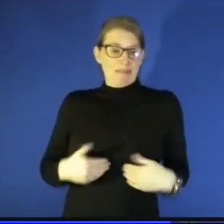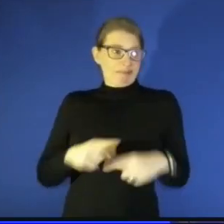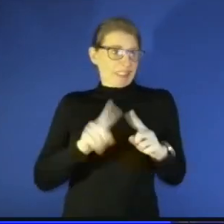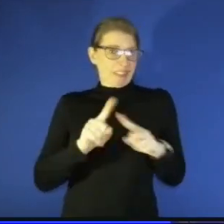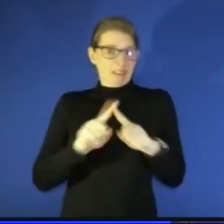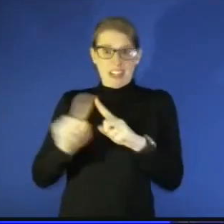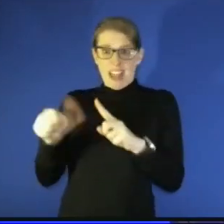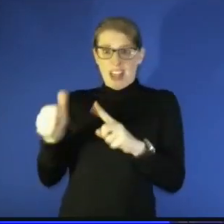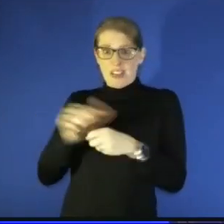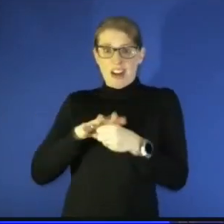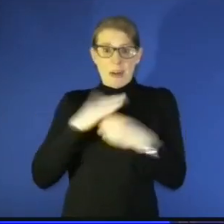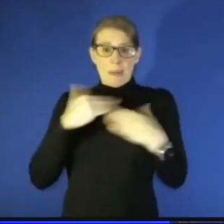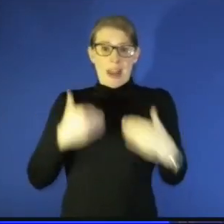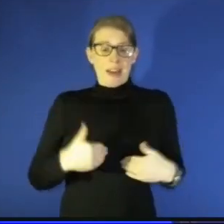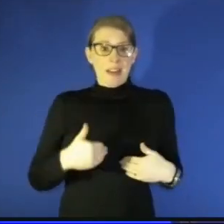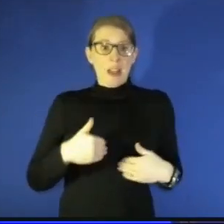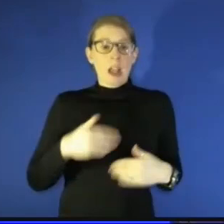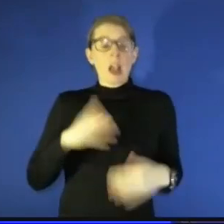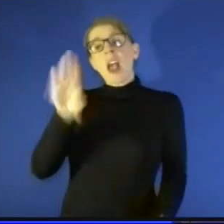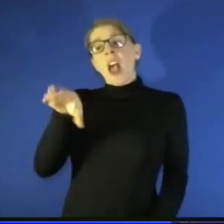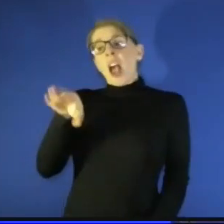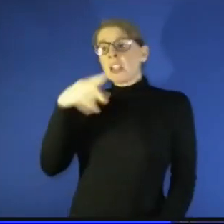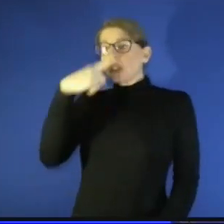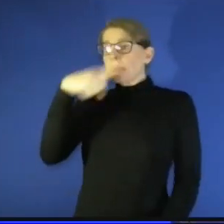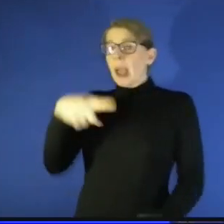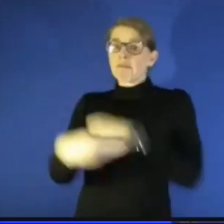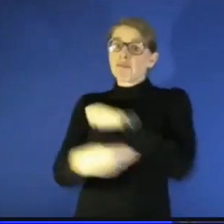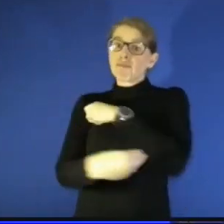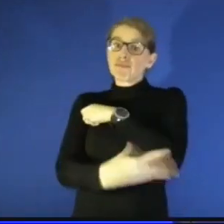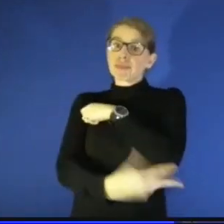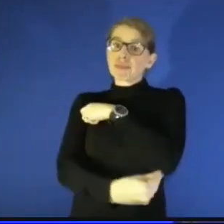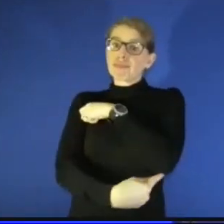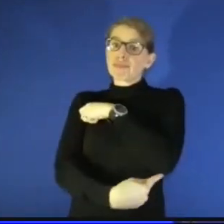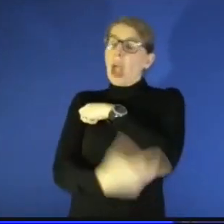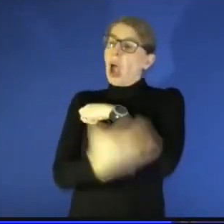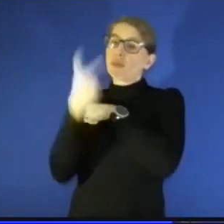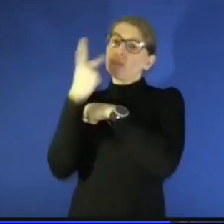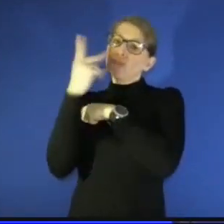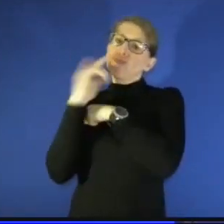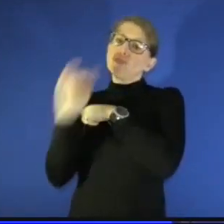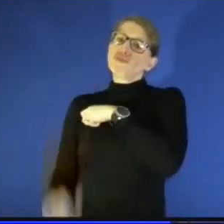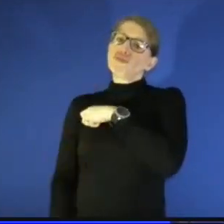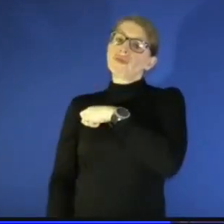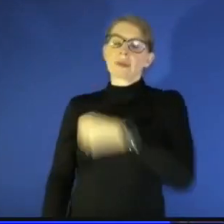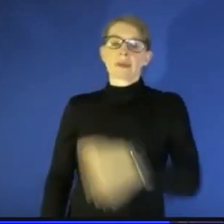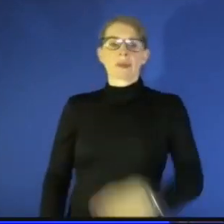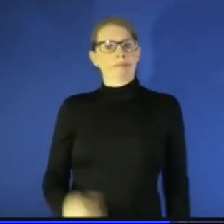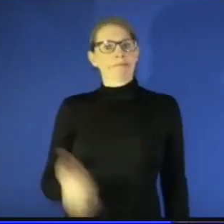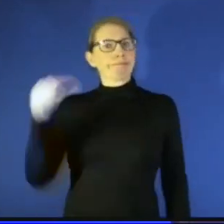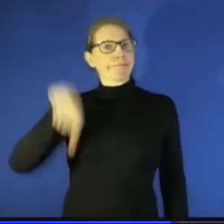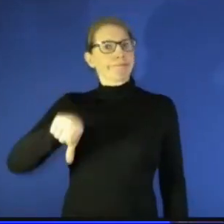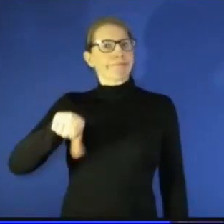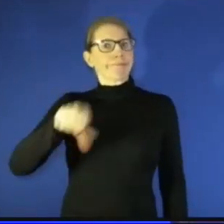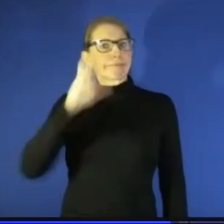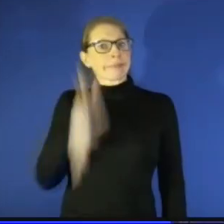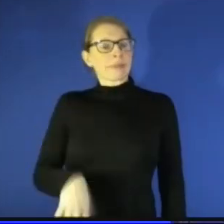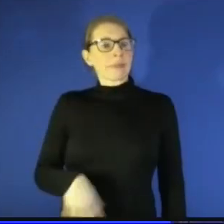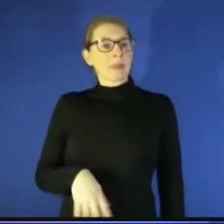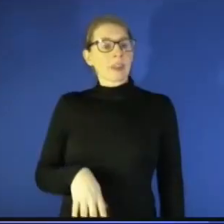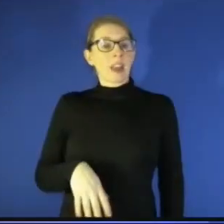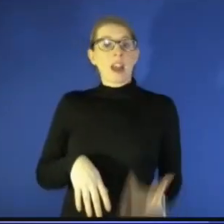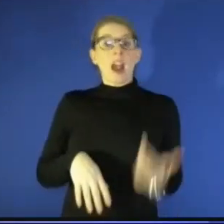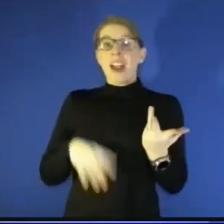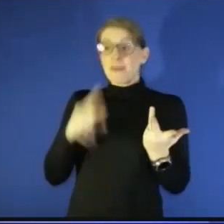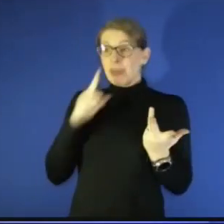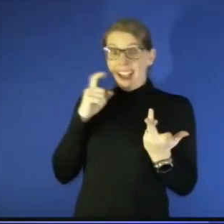and say, "Can I have a picture of my elbow?" And they say, "Why?" And so I just want to see what the answer will be no. Just because it's not a good answer? You can't